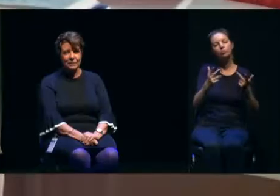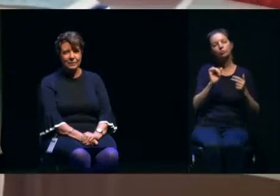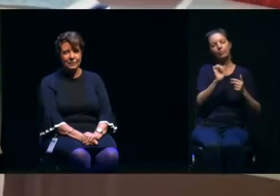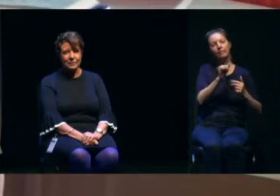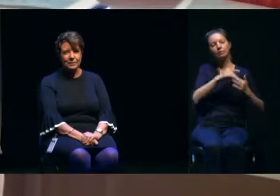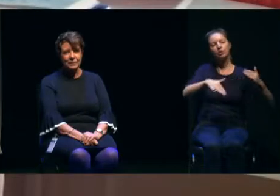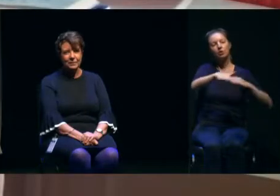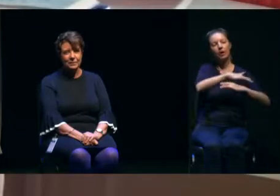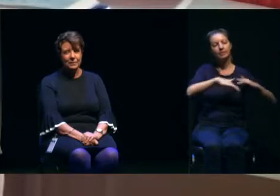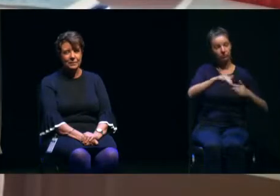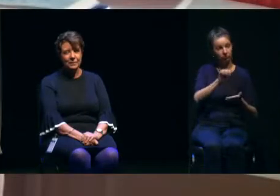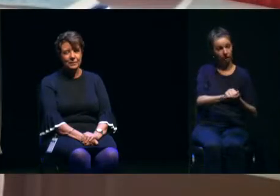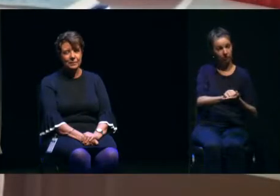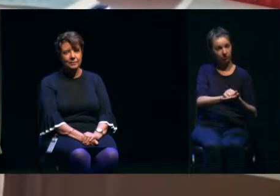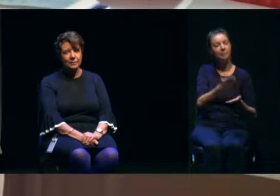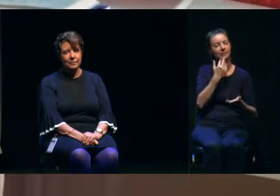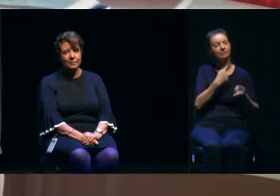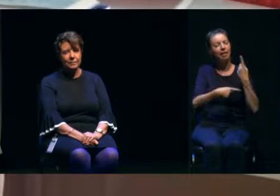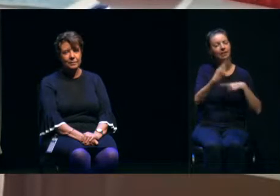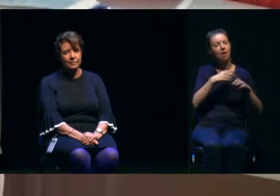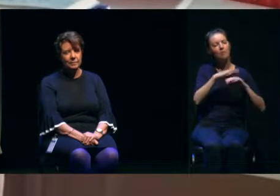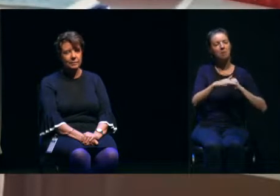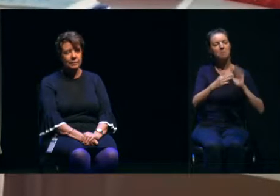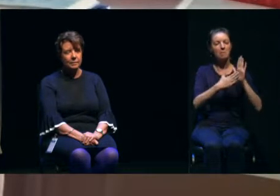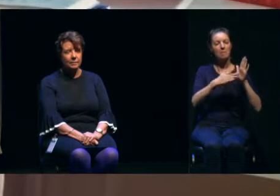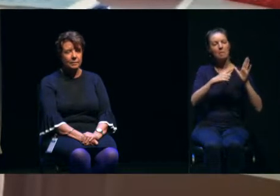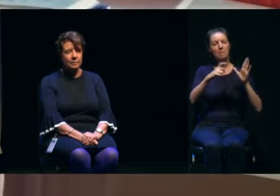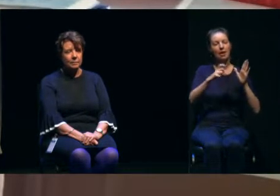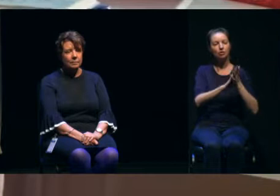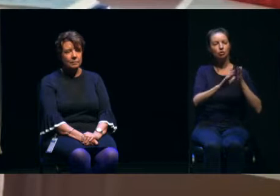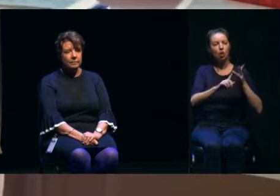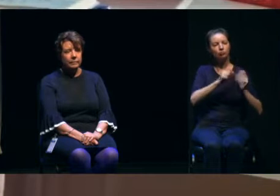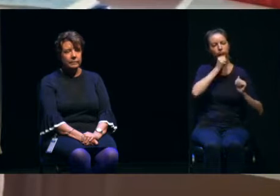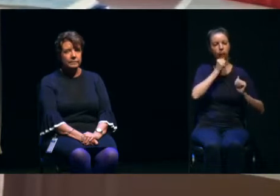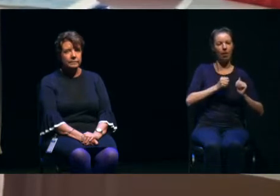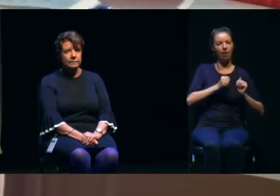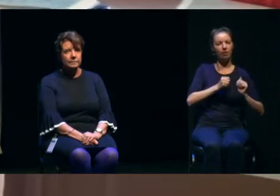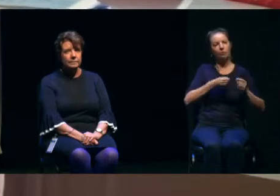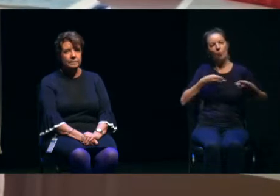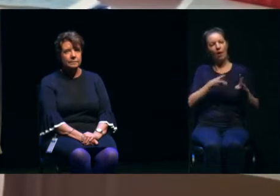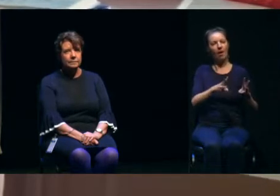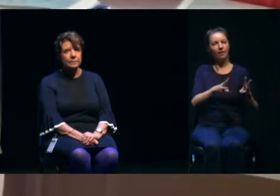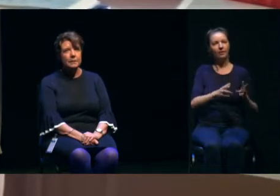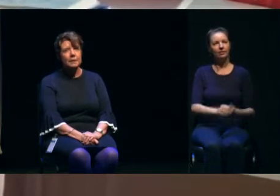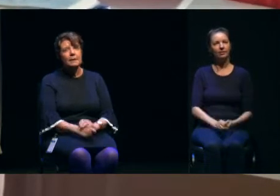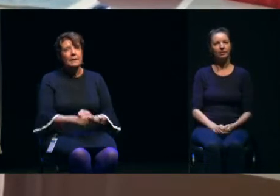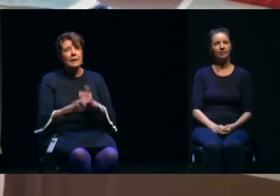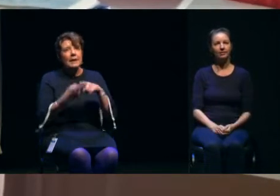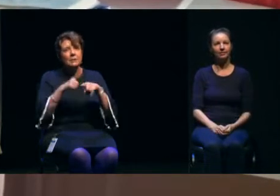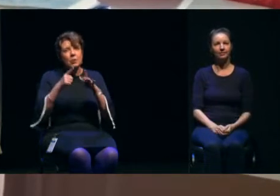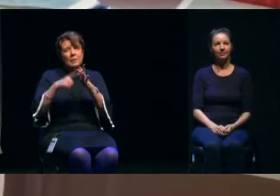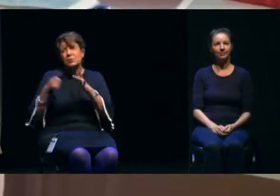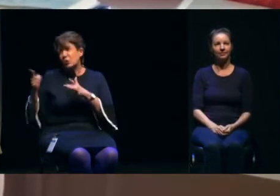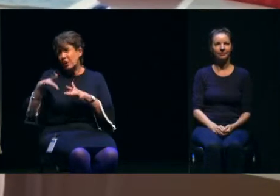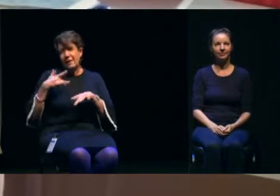is. Tell us a bit about that macho nature of generally South Excuse American... Excuse me, Jennifer. You live in